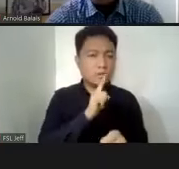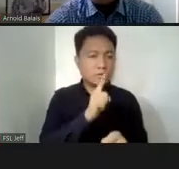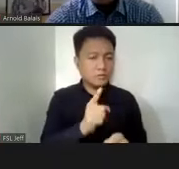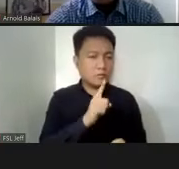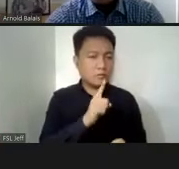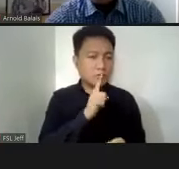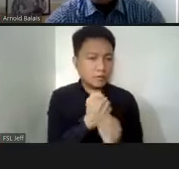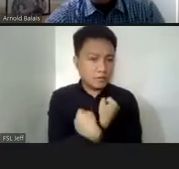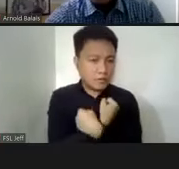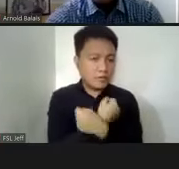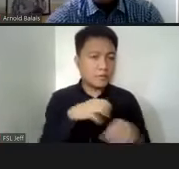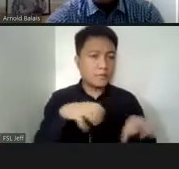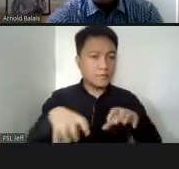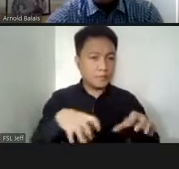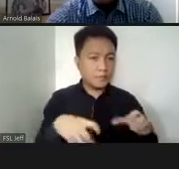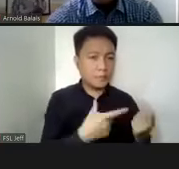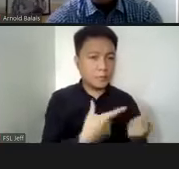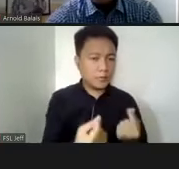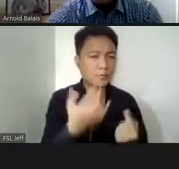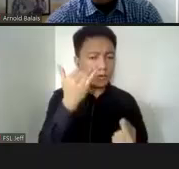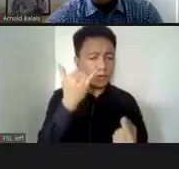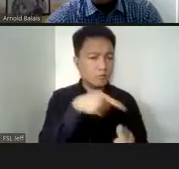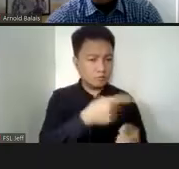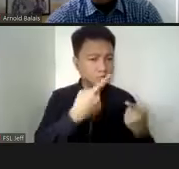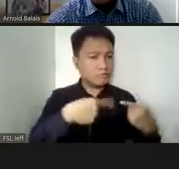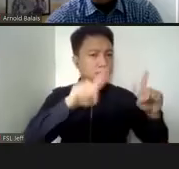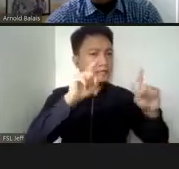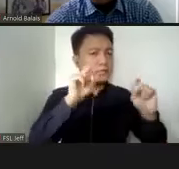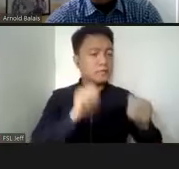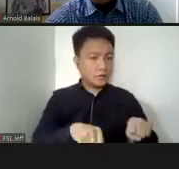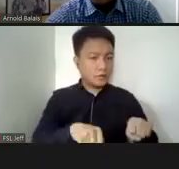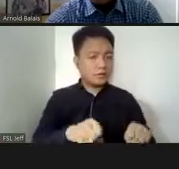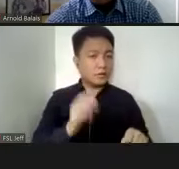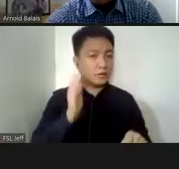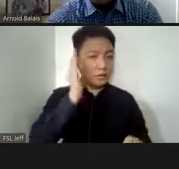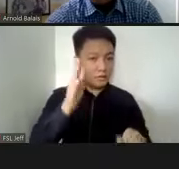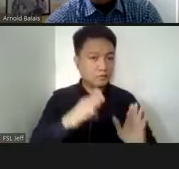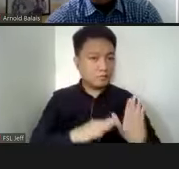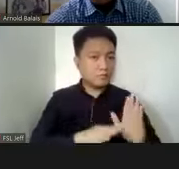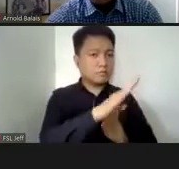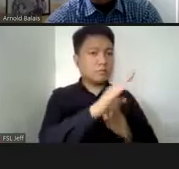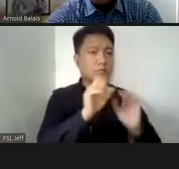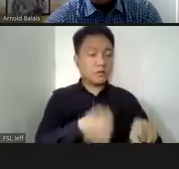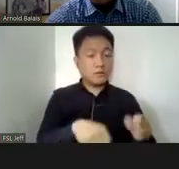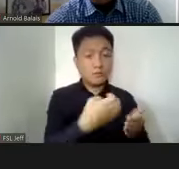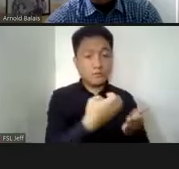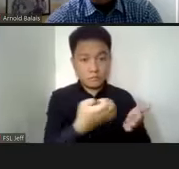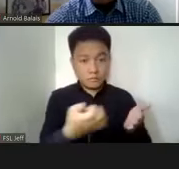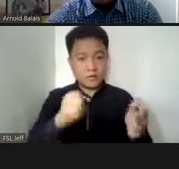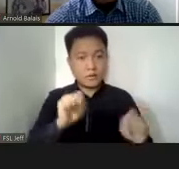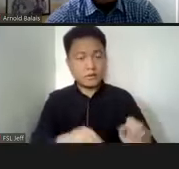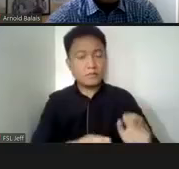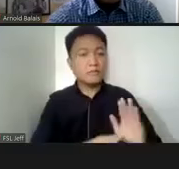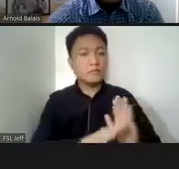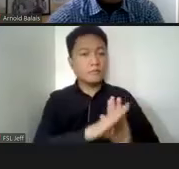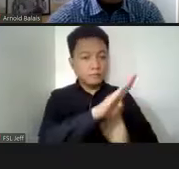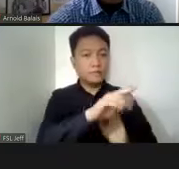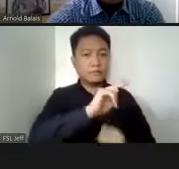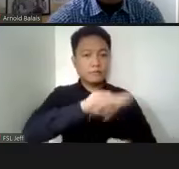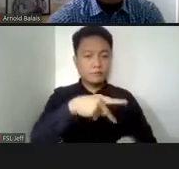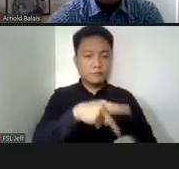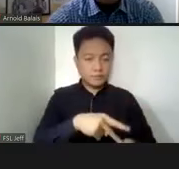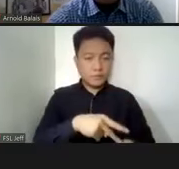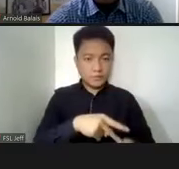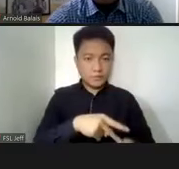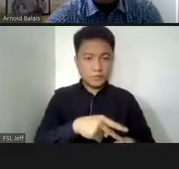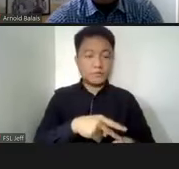if we buy our local coffee. Mm-hmm. So you, and nakita na namin your award-winning coffee. From Oslo,